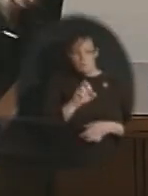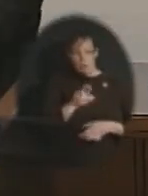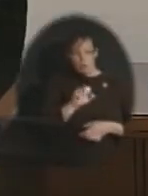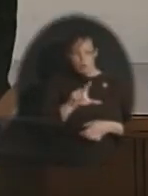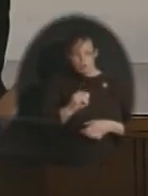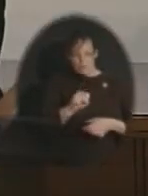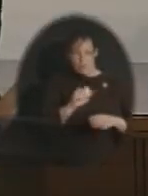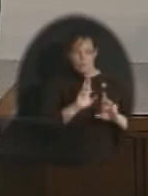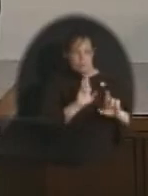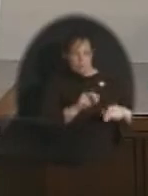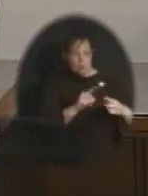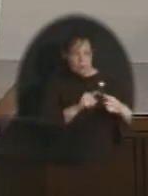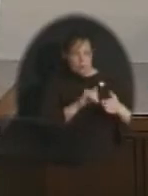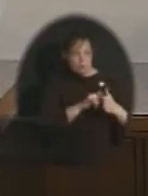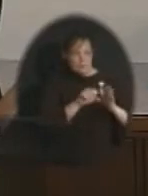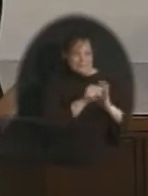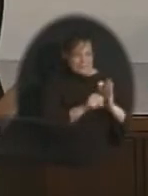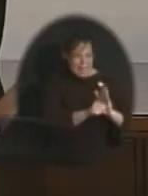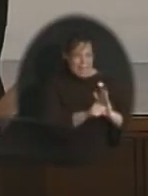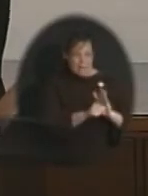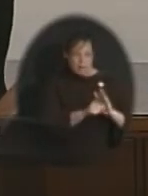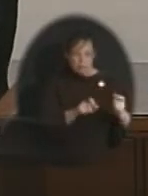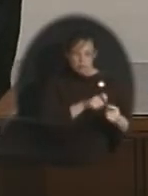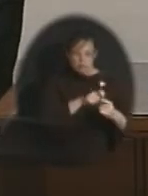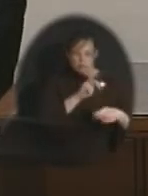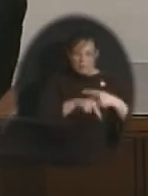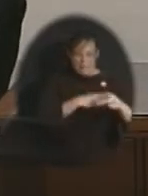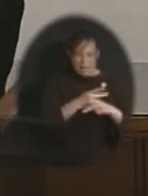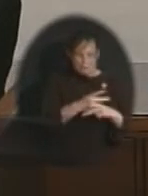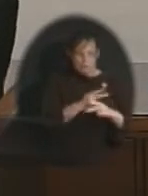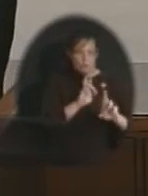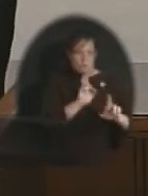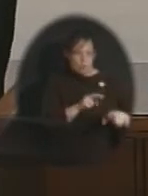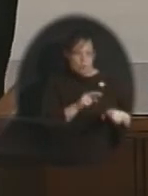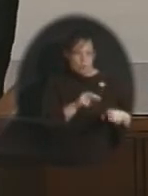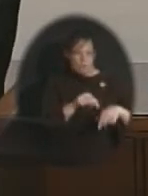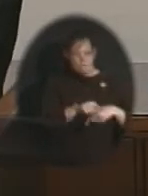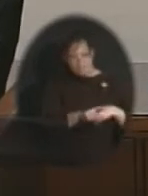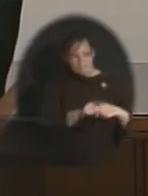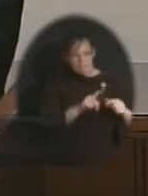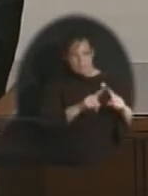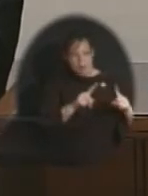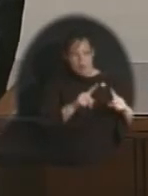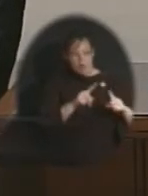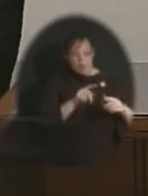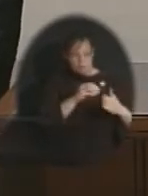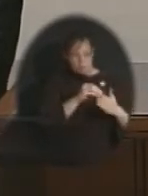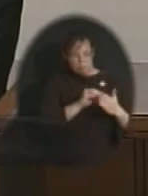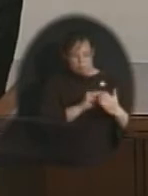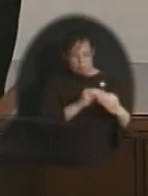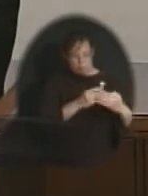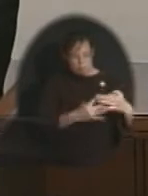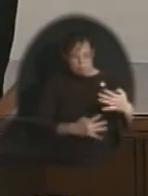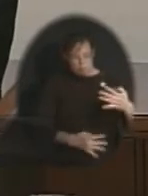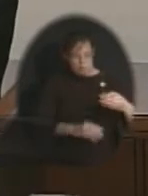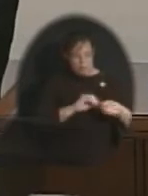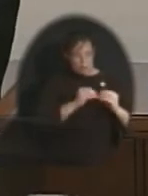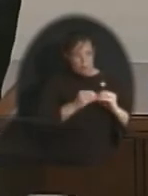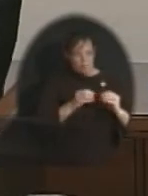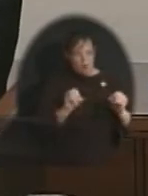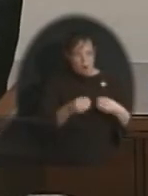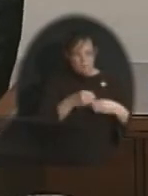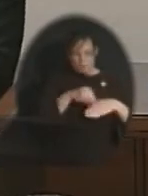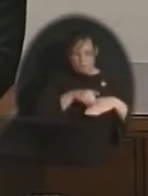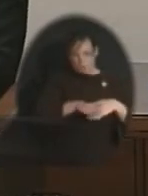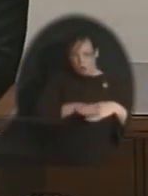and we report that to the state on certain types of reportable offenses. But we track number of office referrals as the data system,